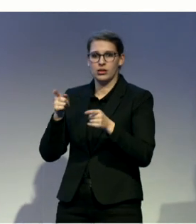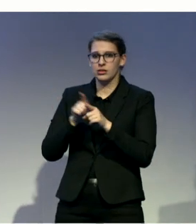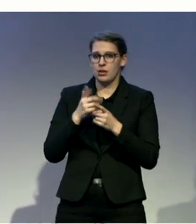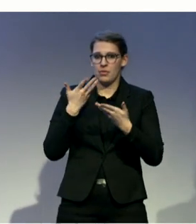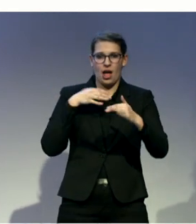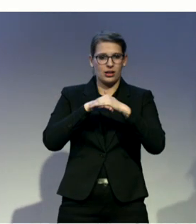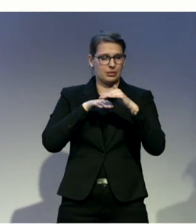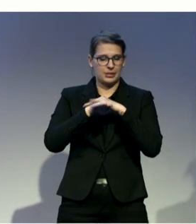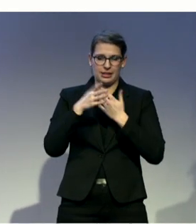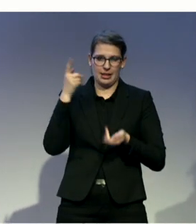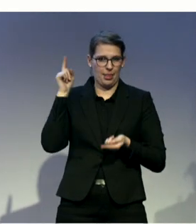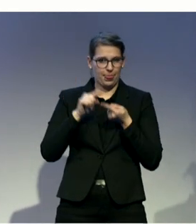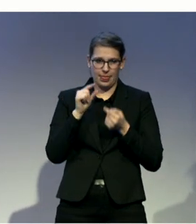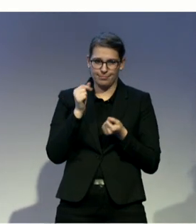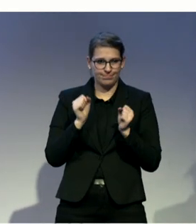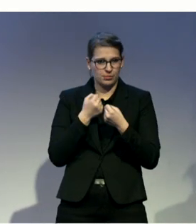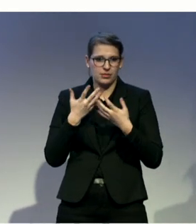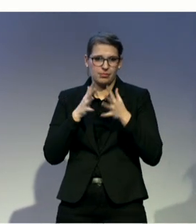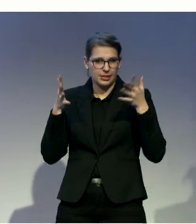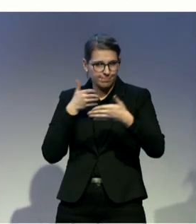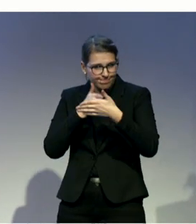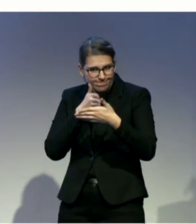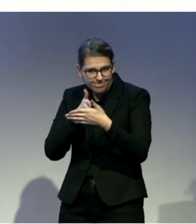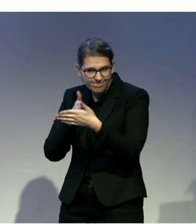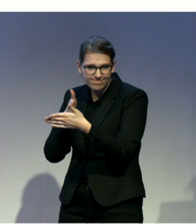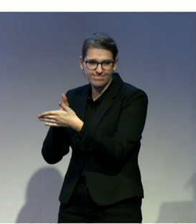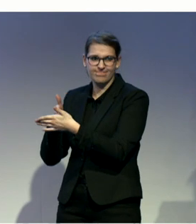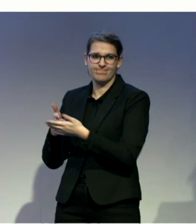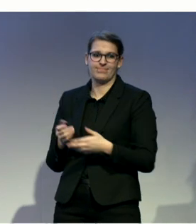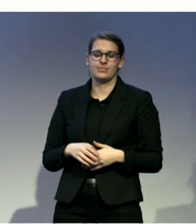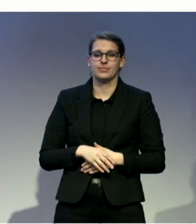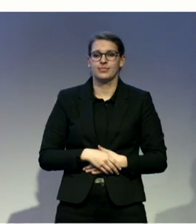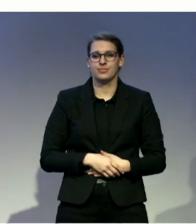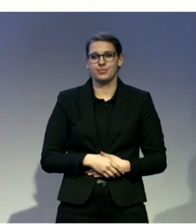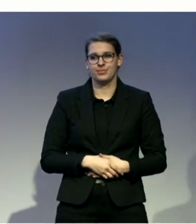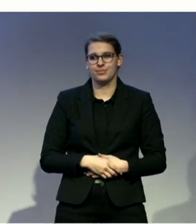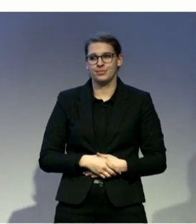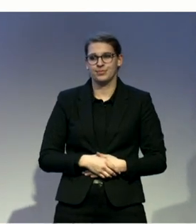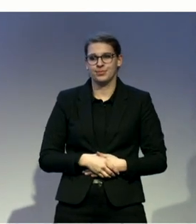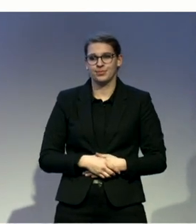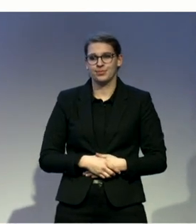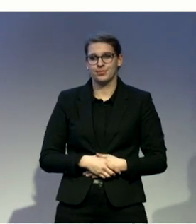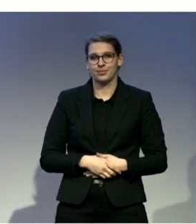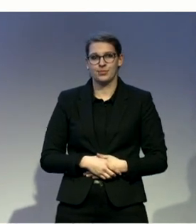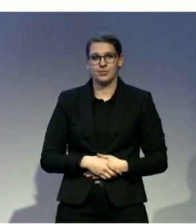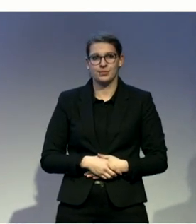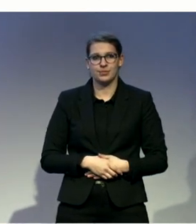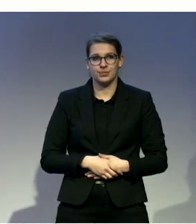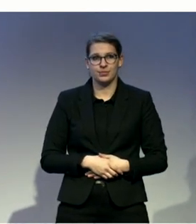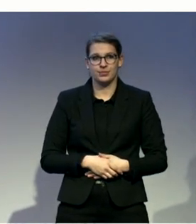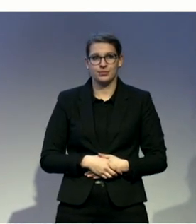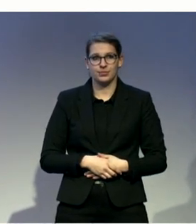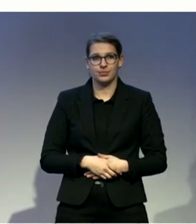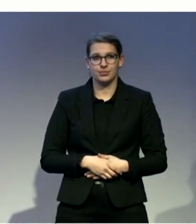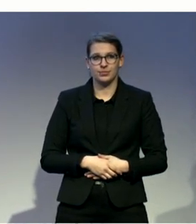qəbul olunmuş proqram və layihə əsasında əlilliyi olan şəxslər növbəli əsasında təminatsız mənzillə təmin